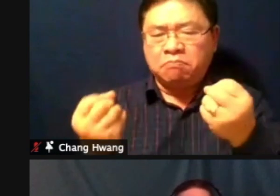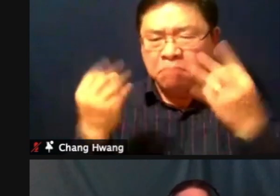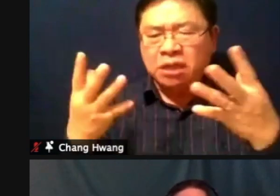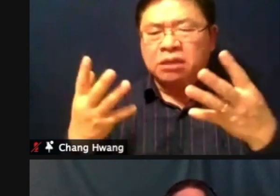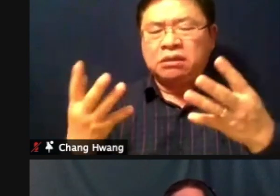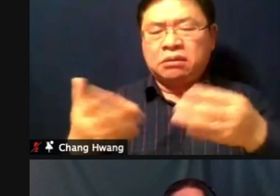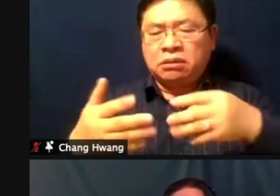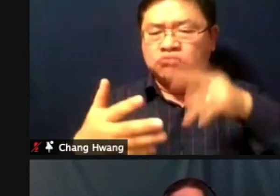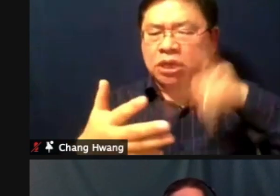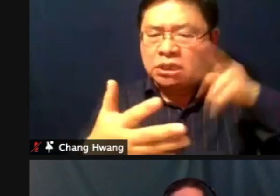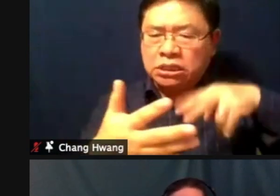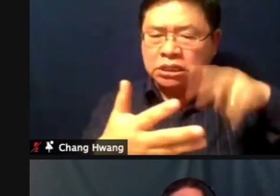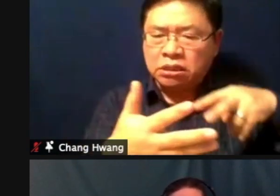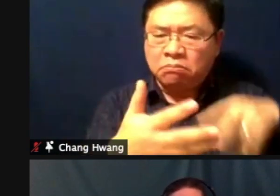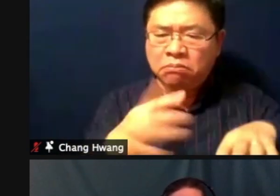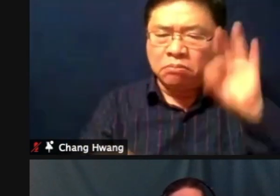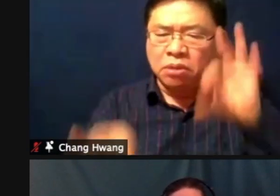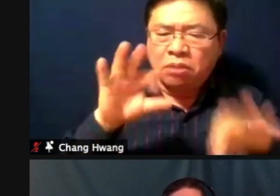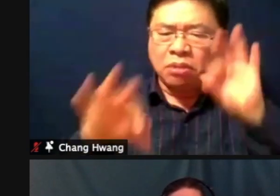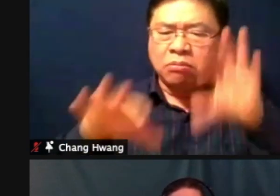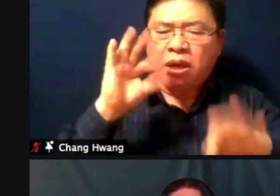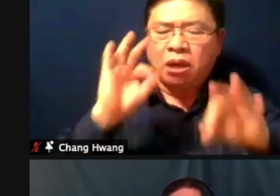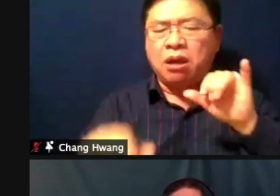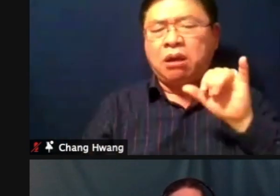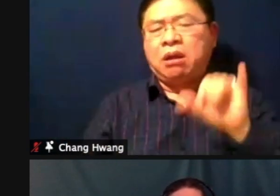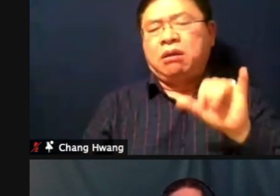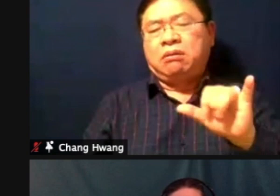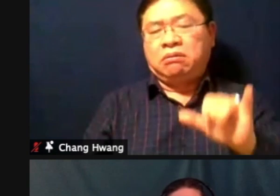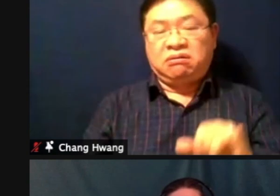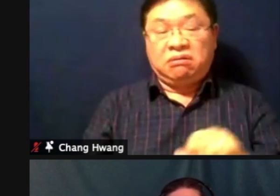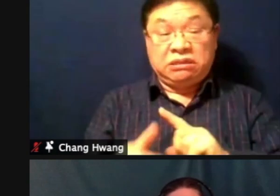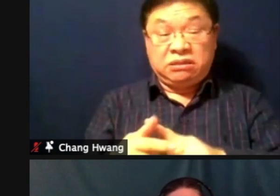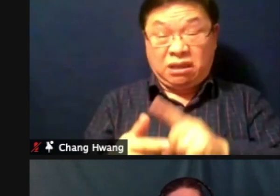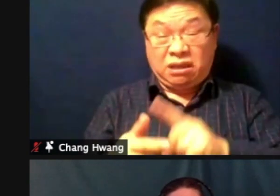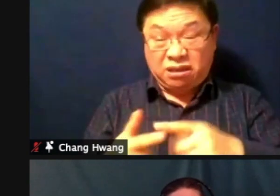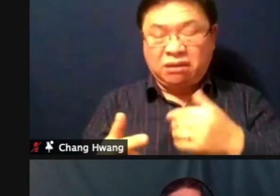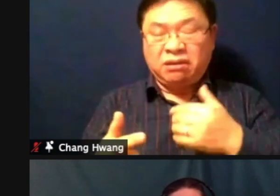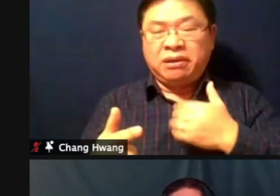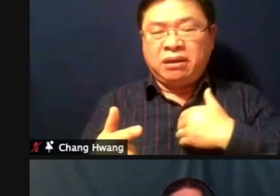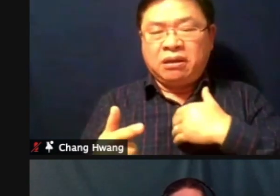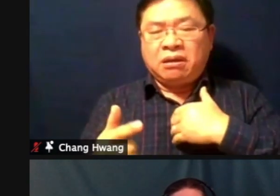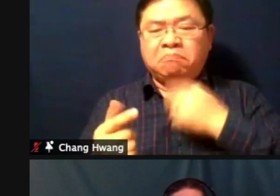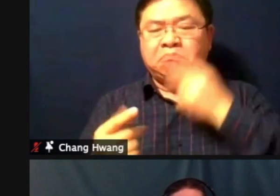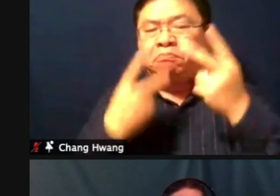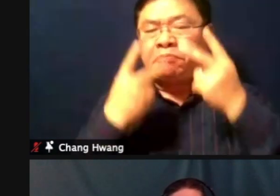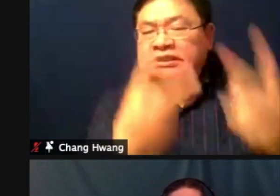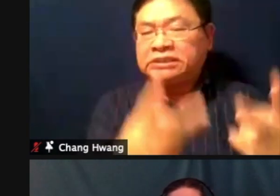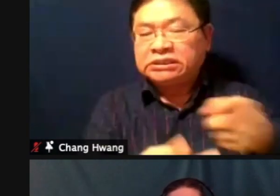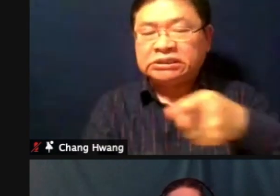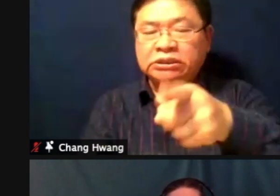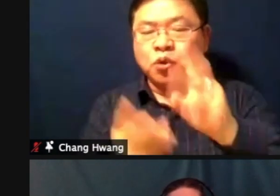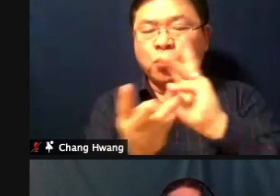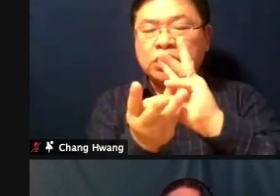led to the greater question of the language as a whole, research, information that is available regarding Korean